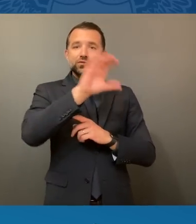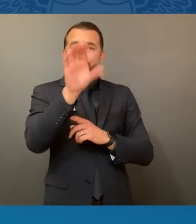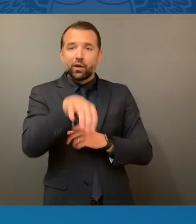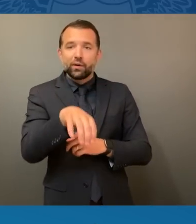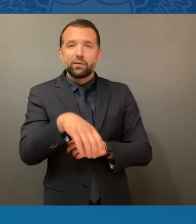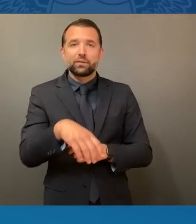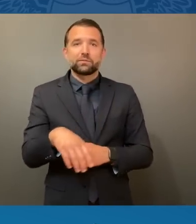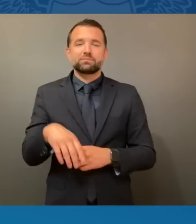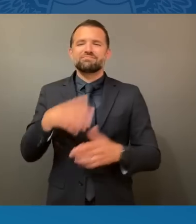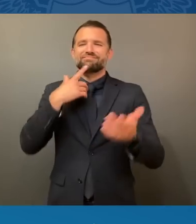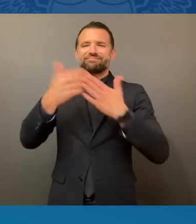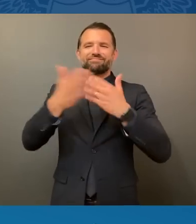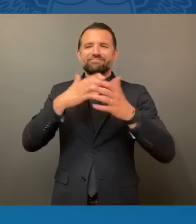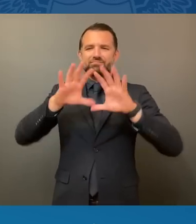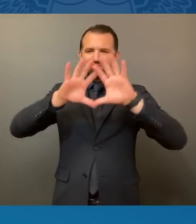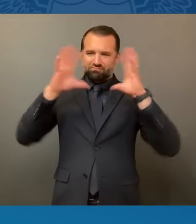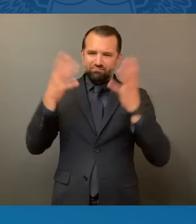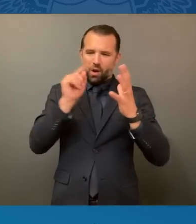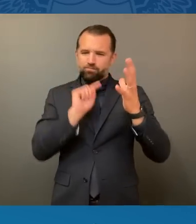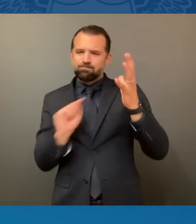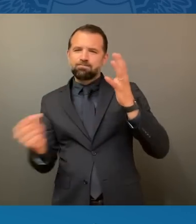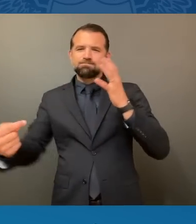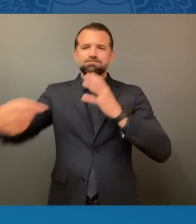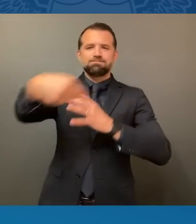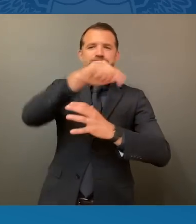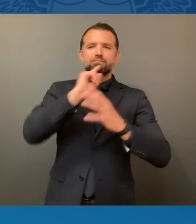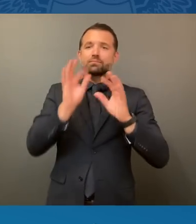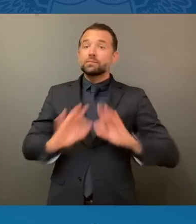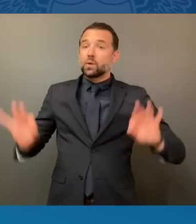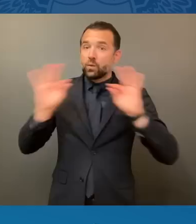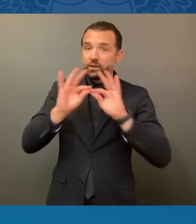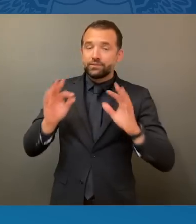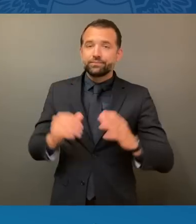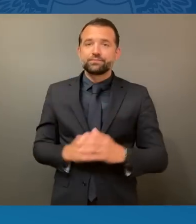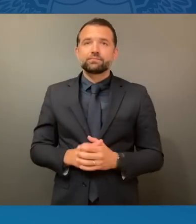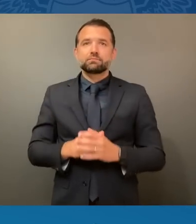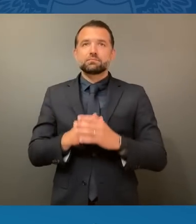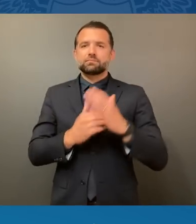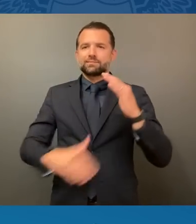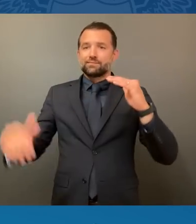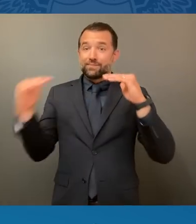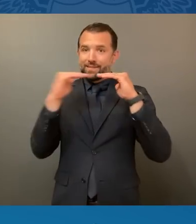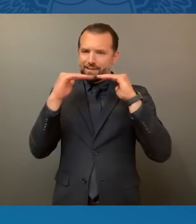because we need to make sure that we're treated equally on all fronts.